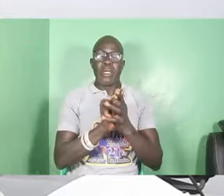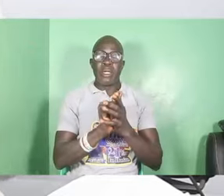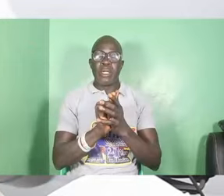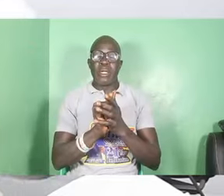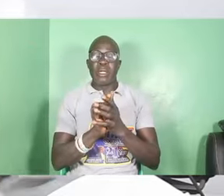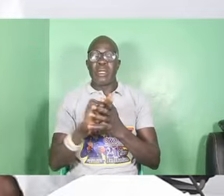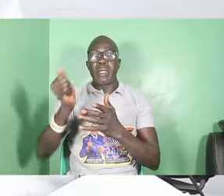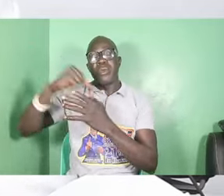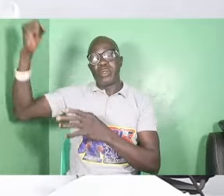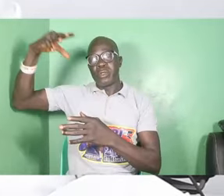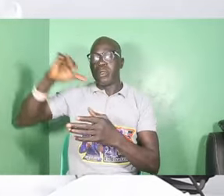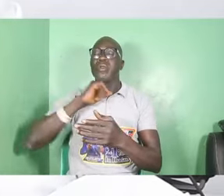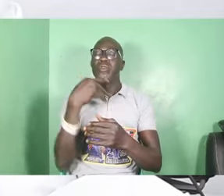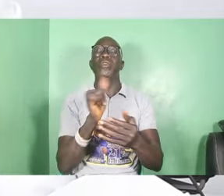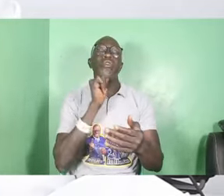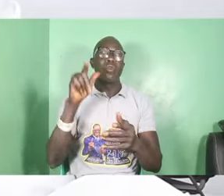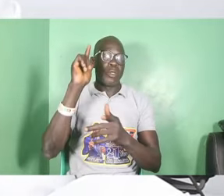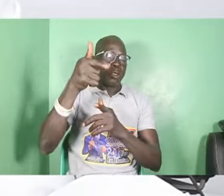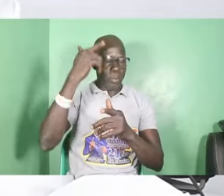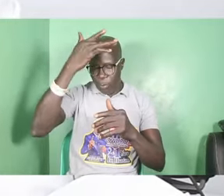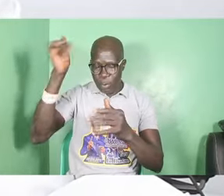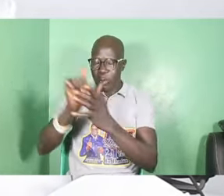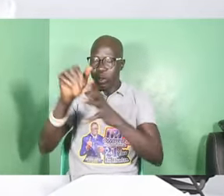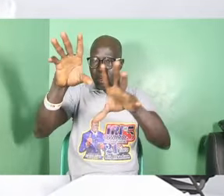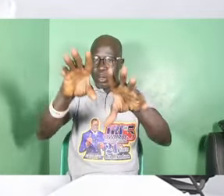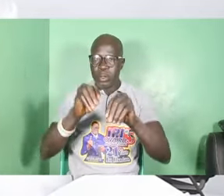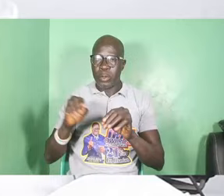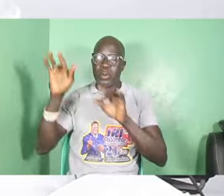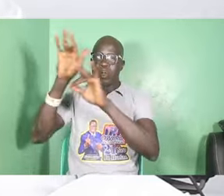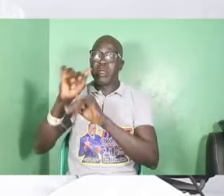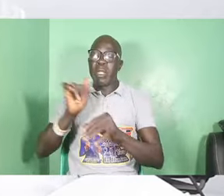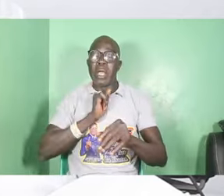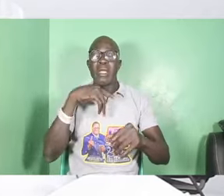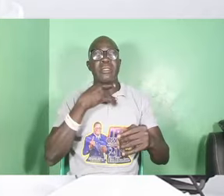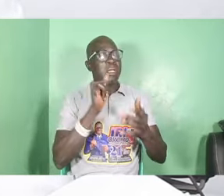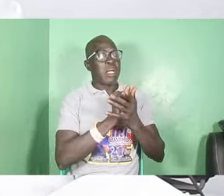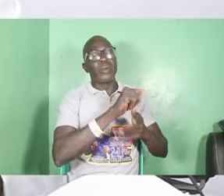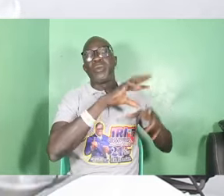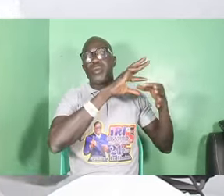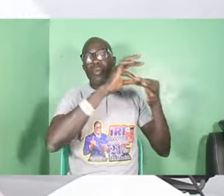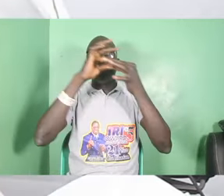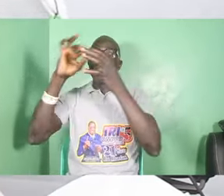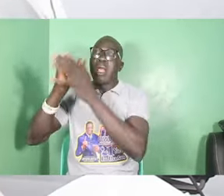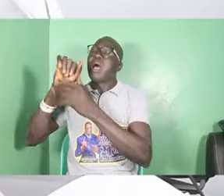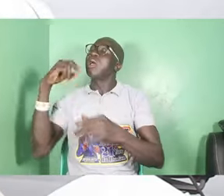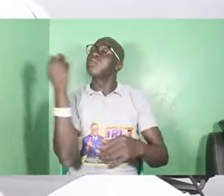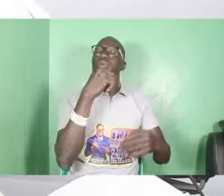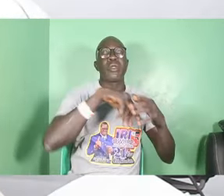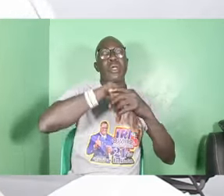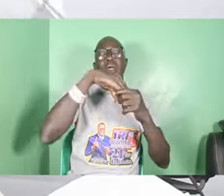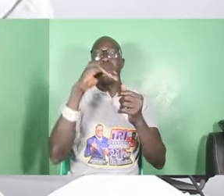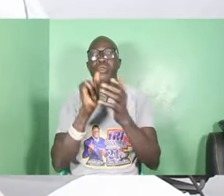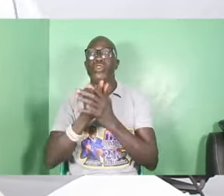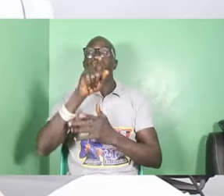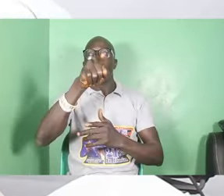wọ̀ kó tó yé àánú gbà. That it will not be too late before they receive mercy. Mo dúró bí ikọ̀. I stand as oracle. Mo soro jade. I